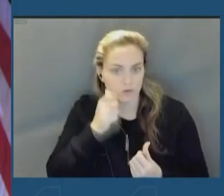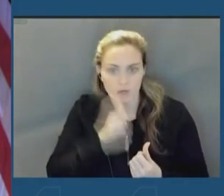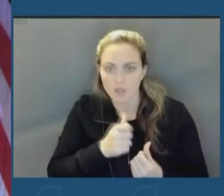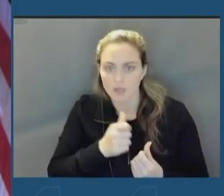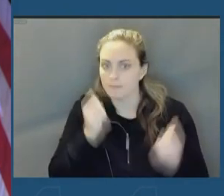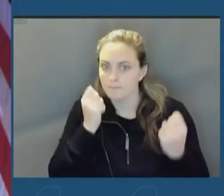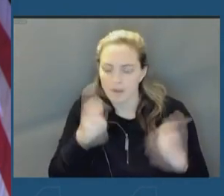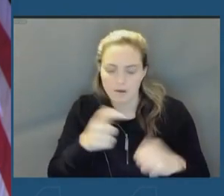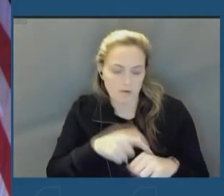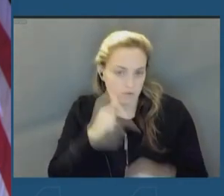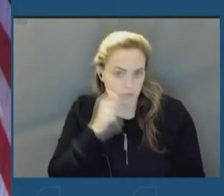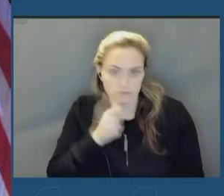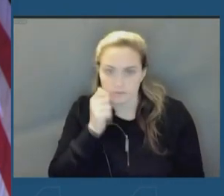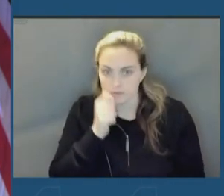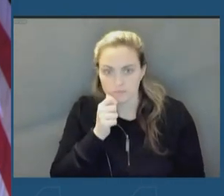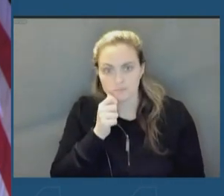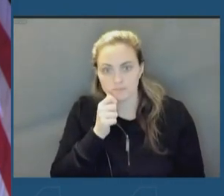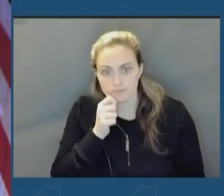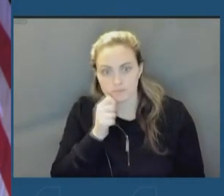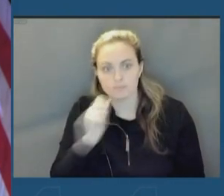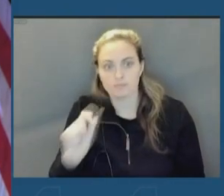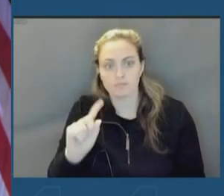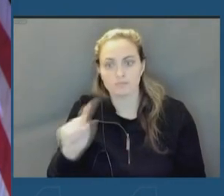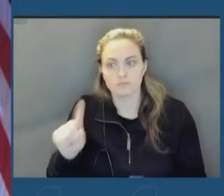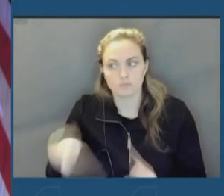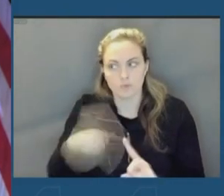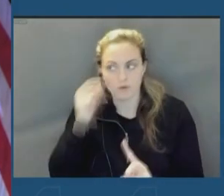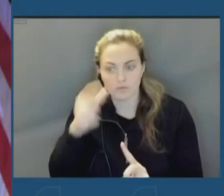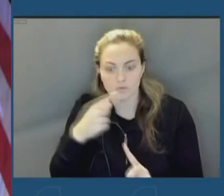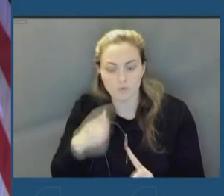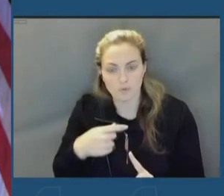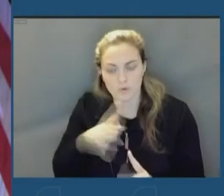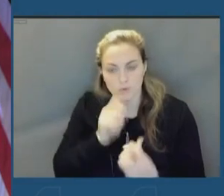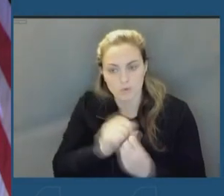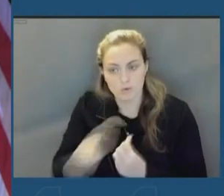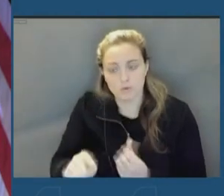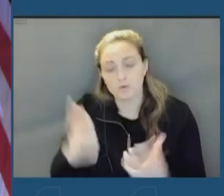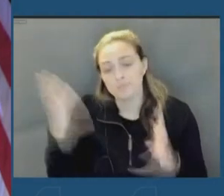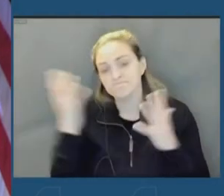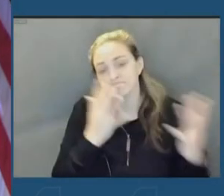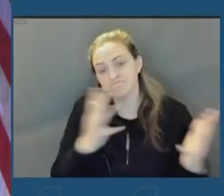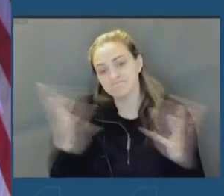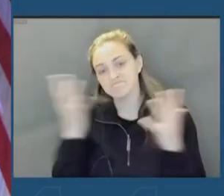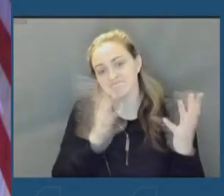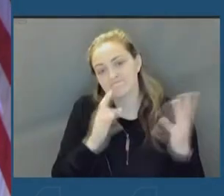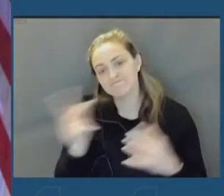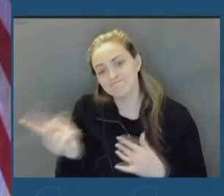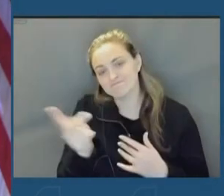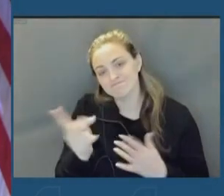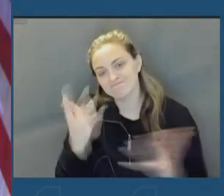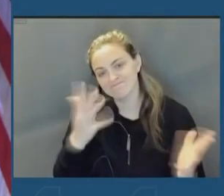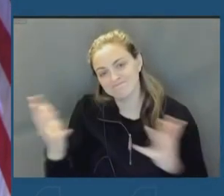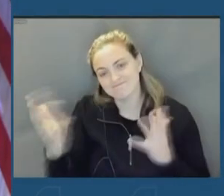multiple times a day, at the governor's direction. Let's please give them a round of applause.